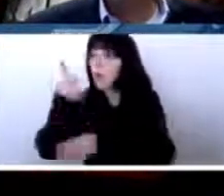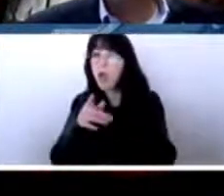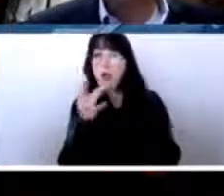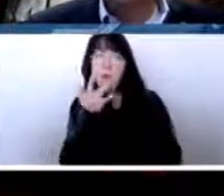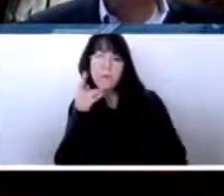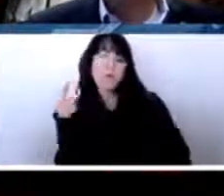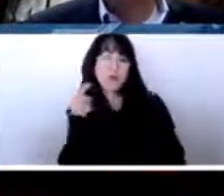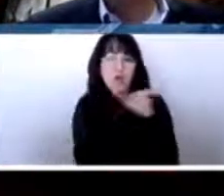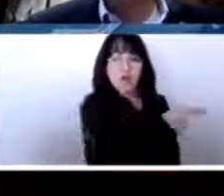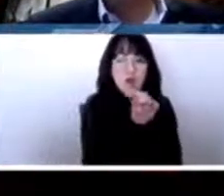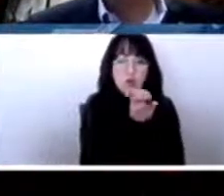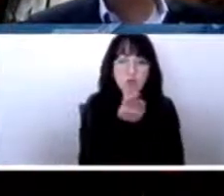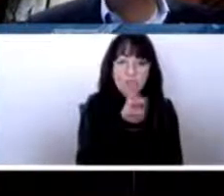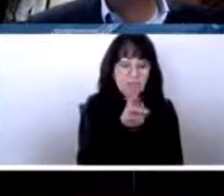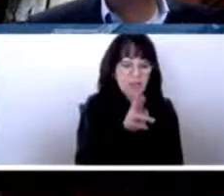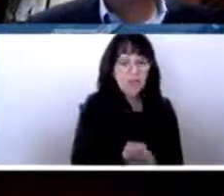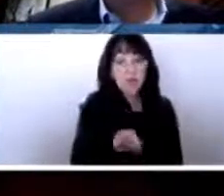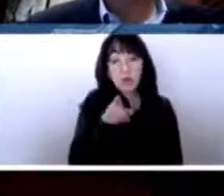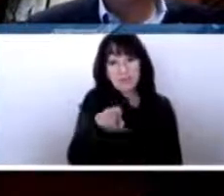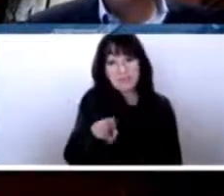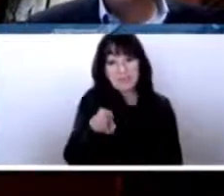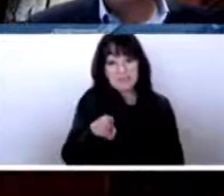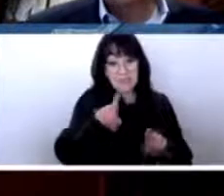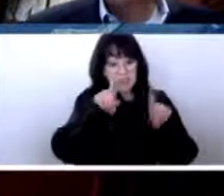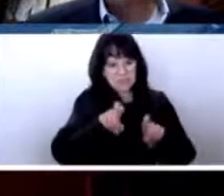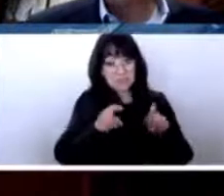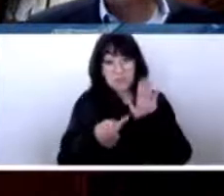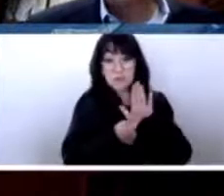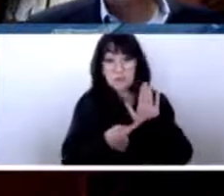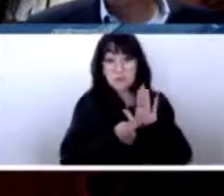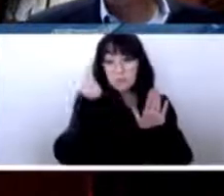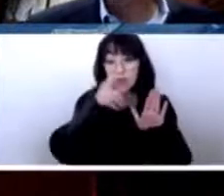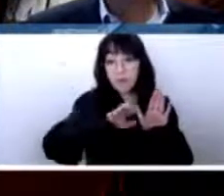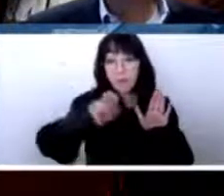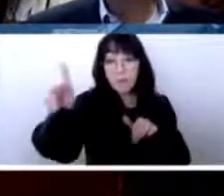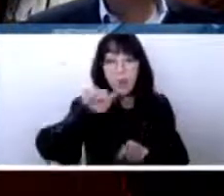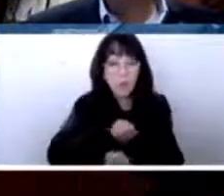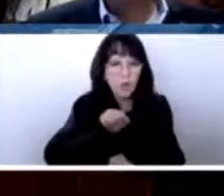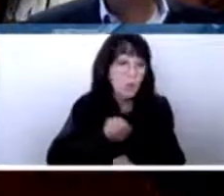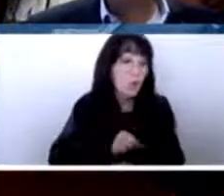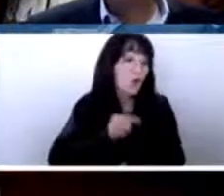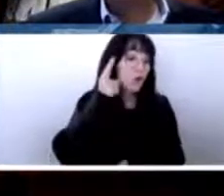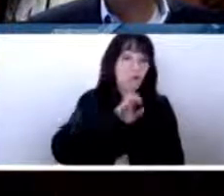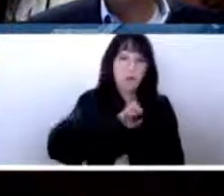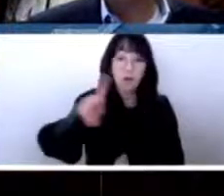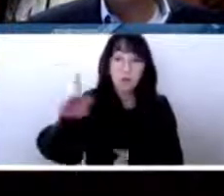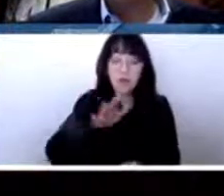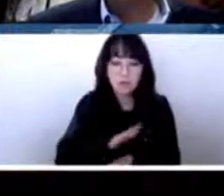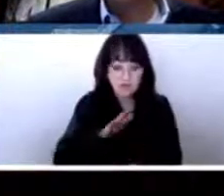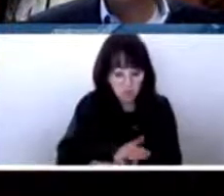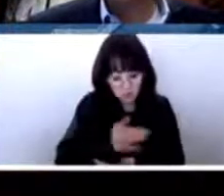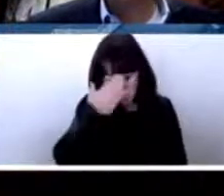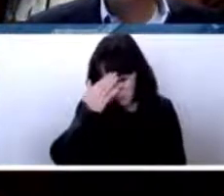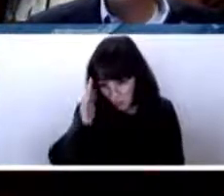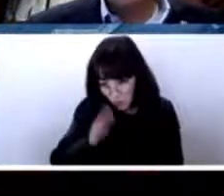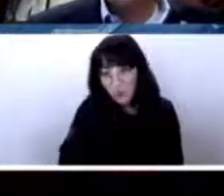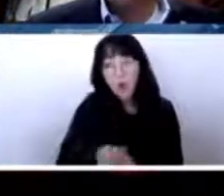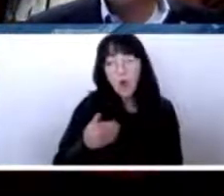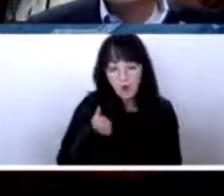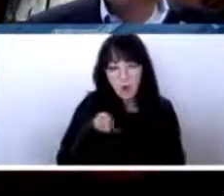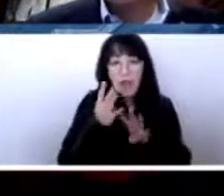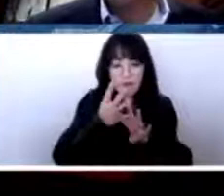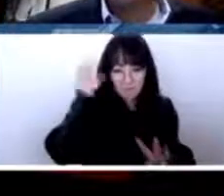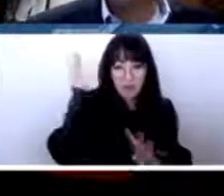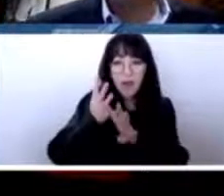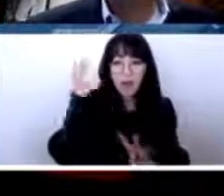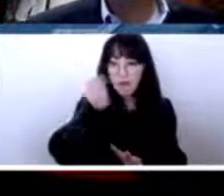back to employment or back to school, we know there's a line at some of the community sites. We're working with our partners to